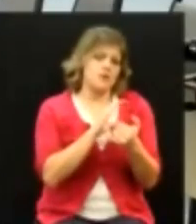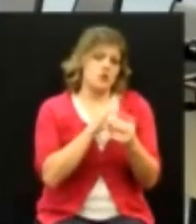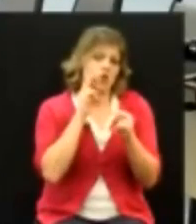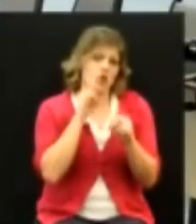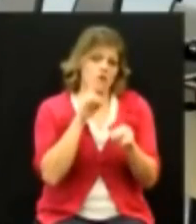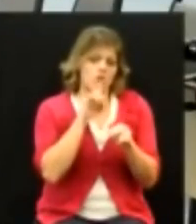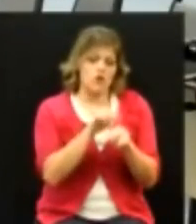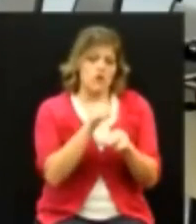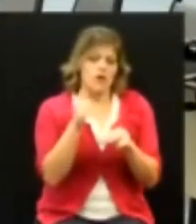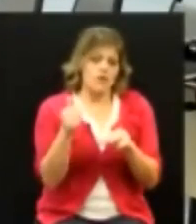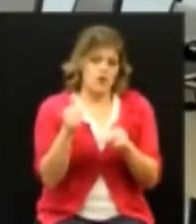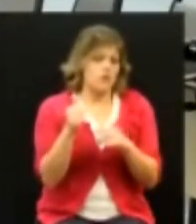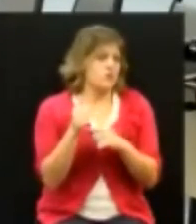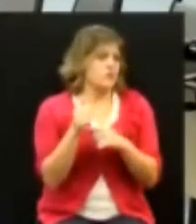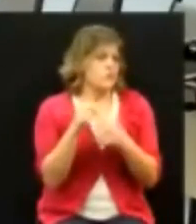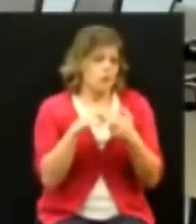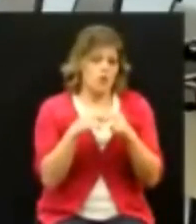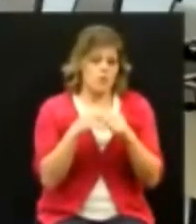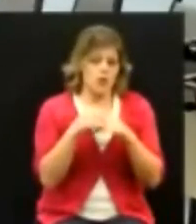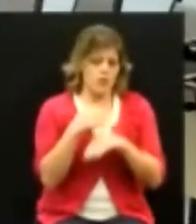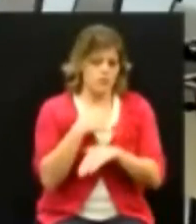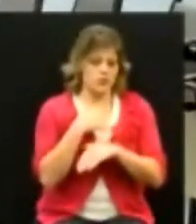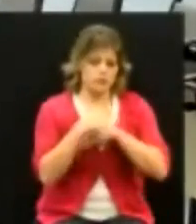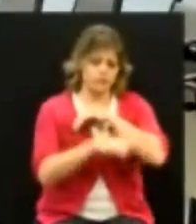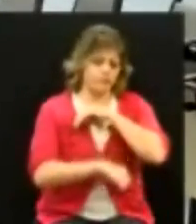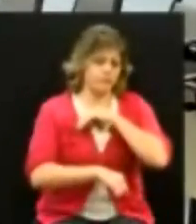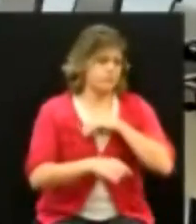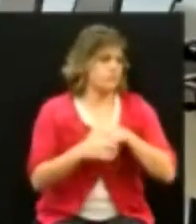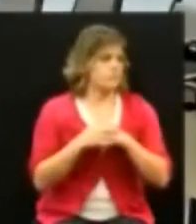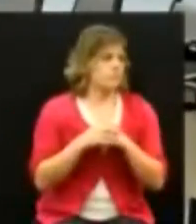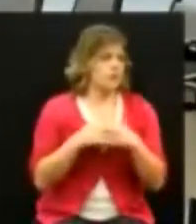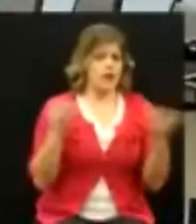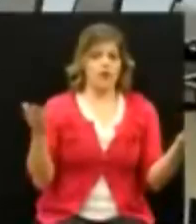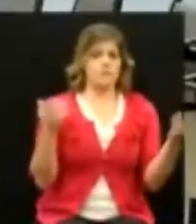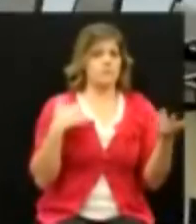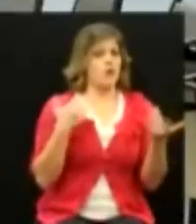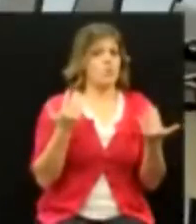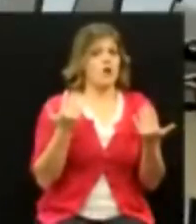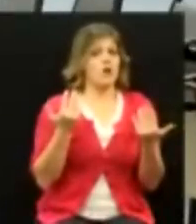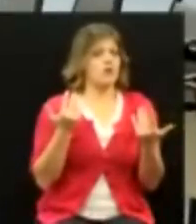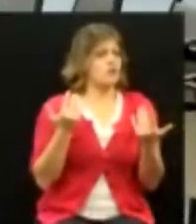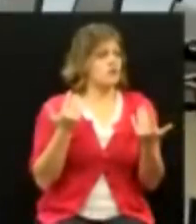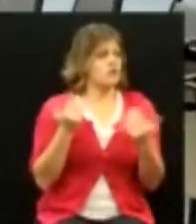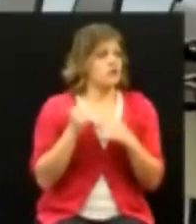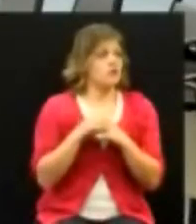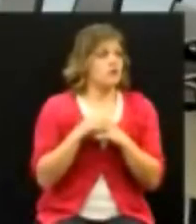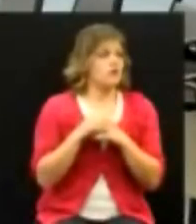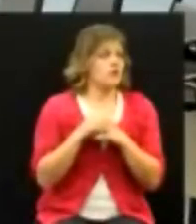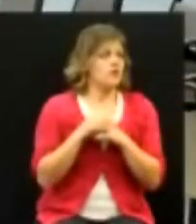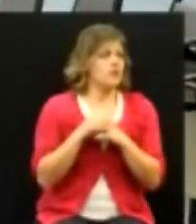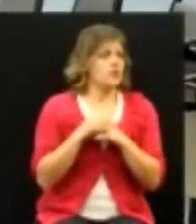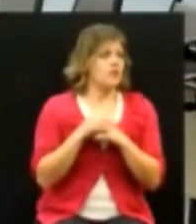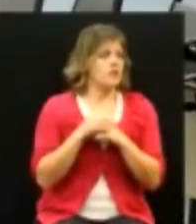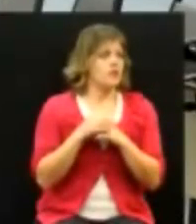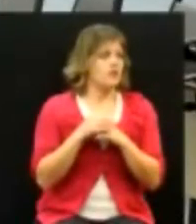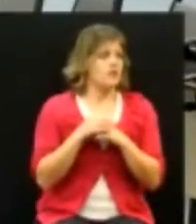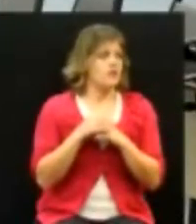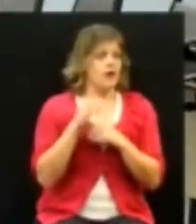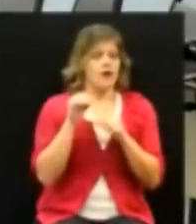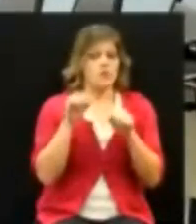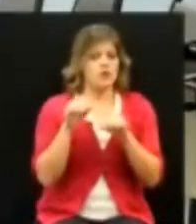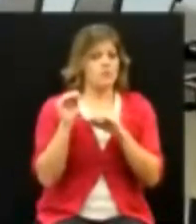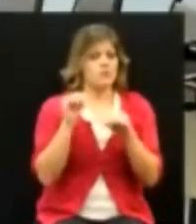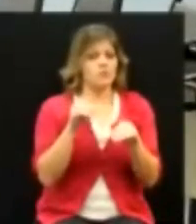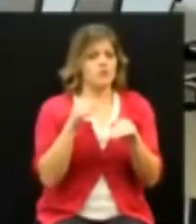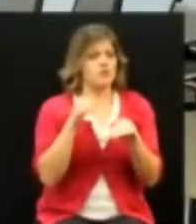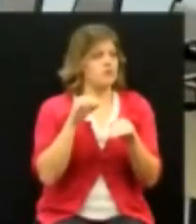another trespass on me. And hey, I'm waiting. Even when we went to met with the executive's office over